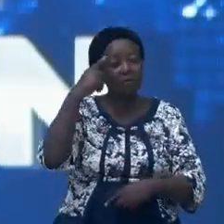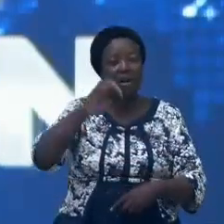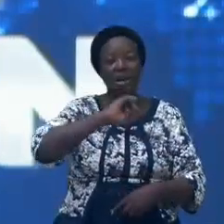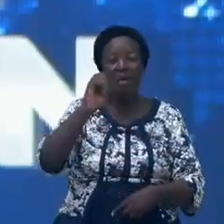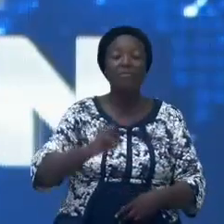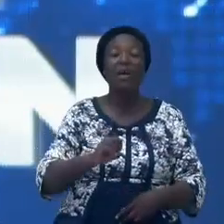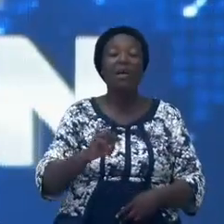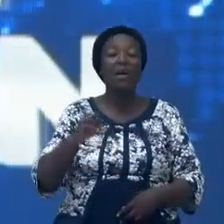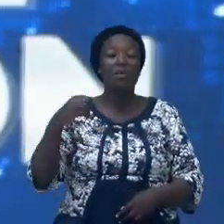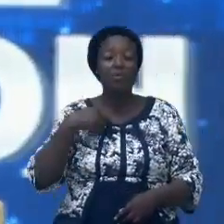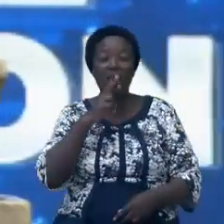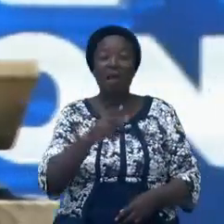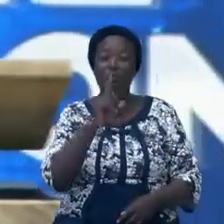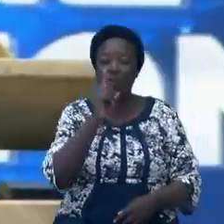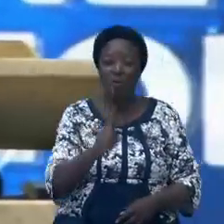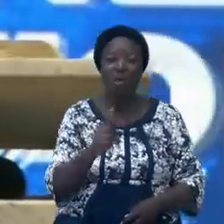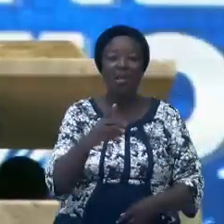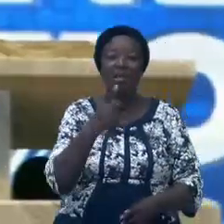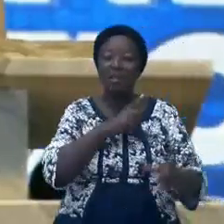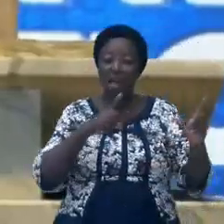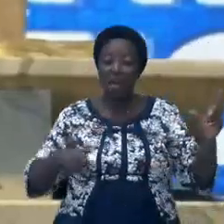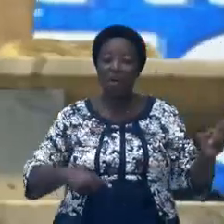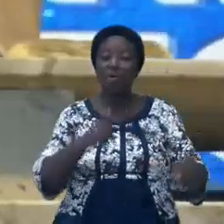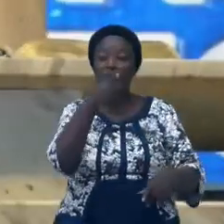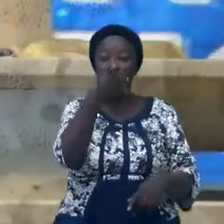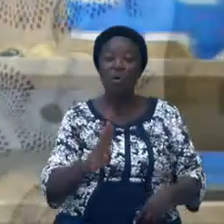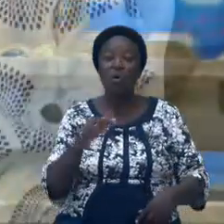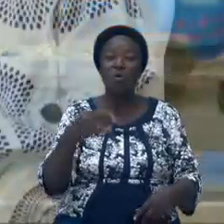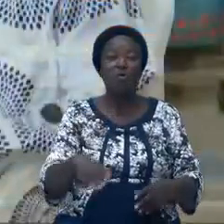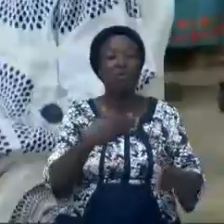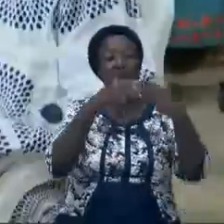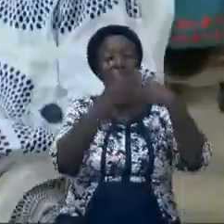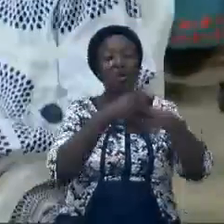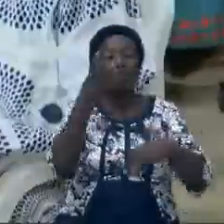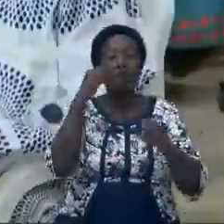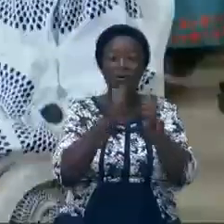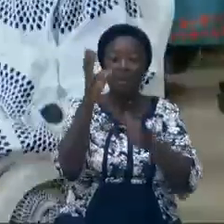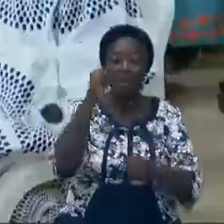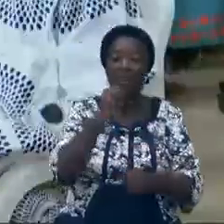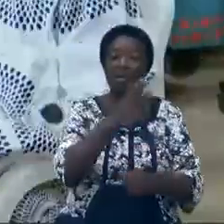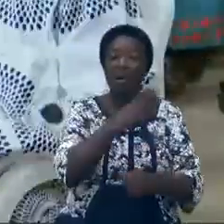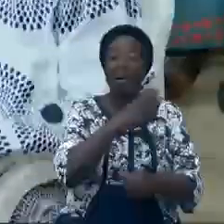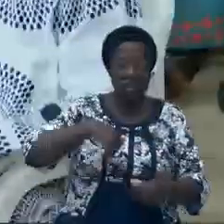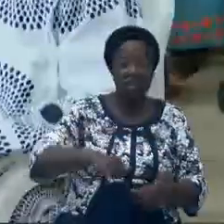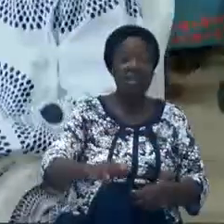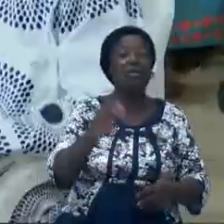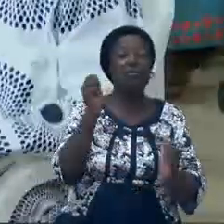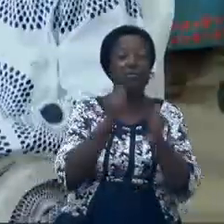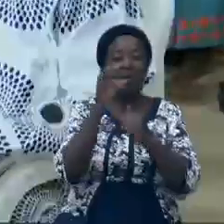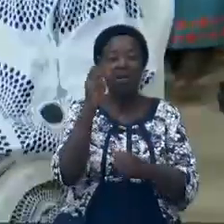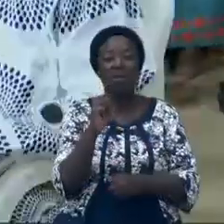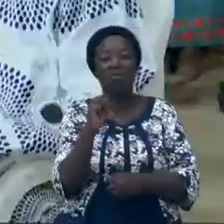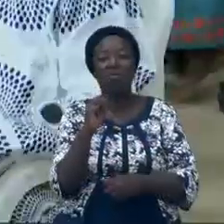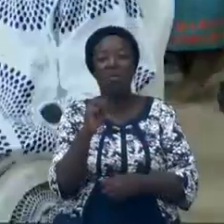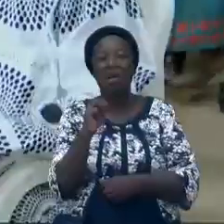my Father are one. Forever, I and my Father are one. The Lord God of heaven was